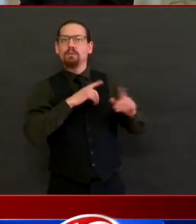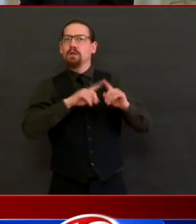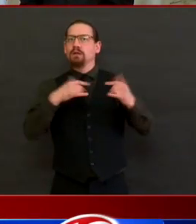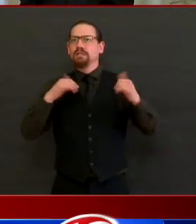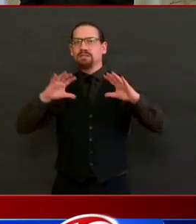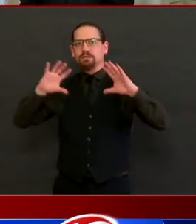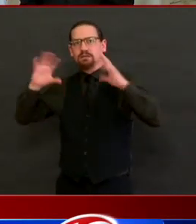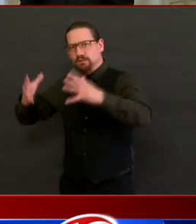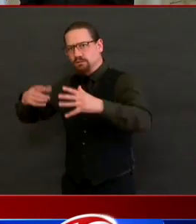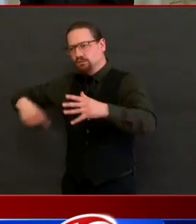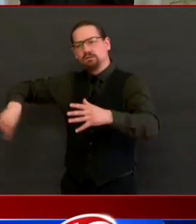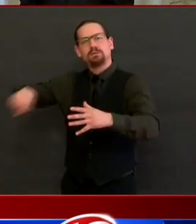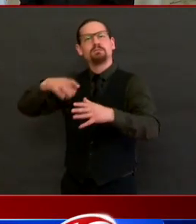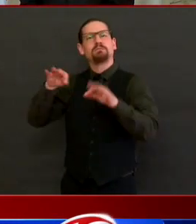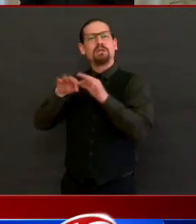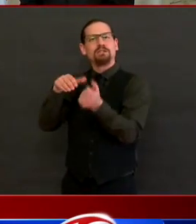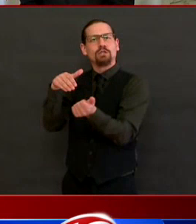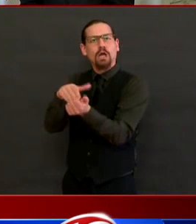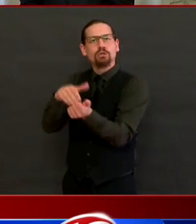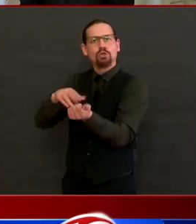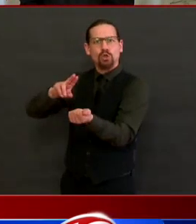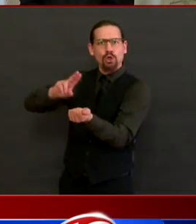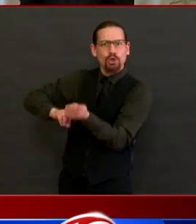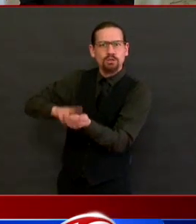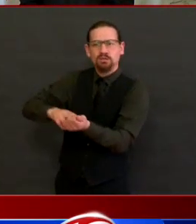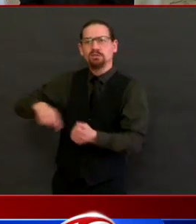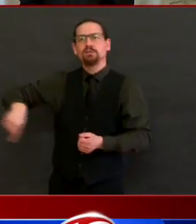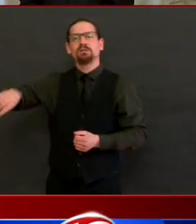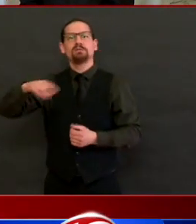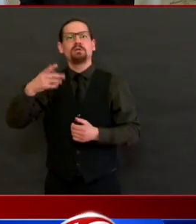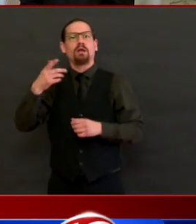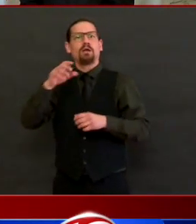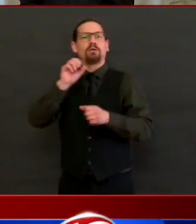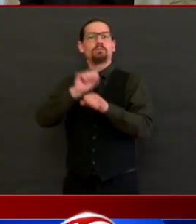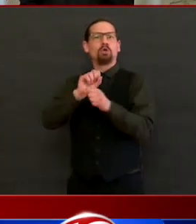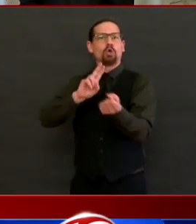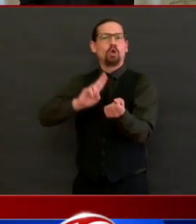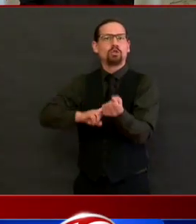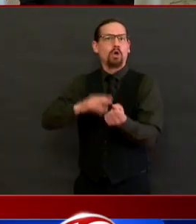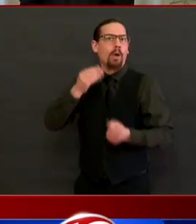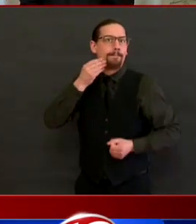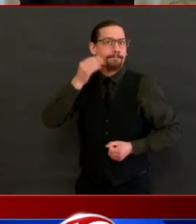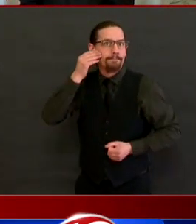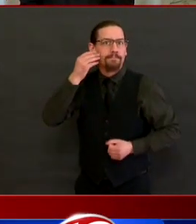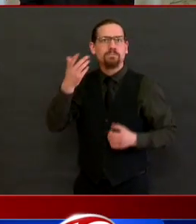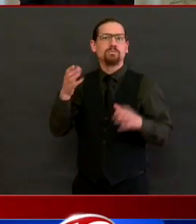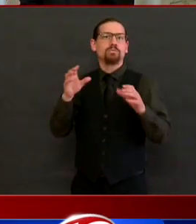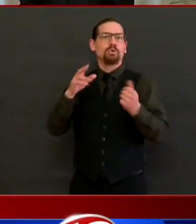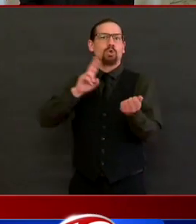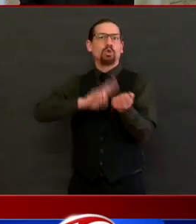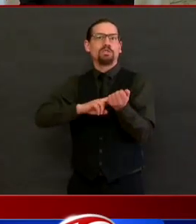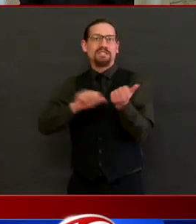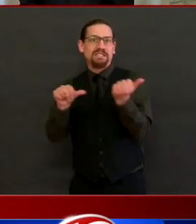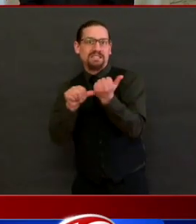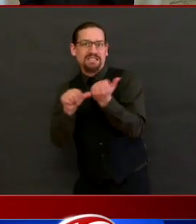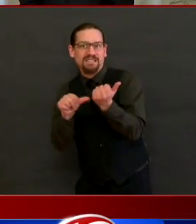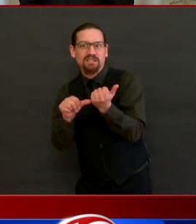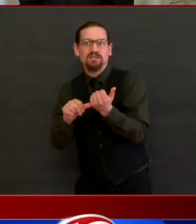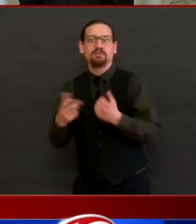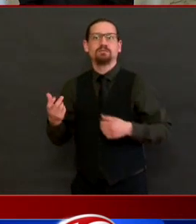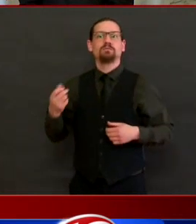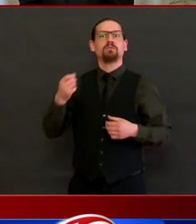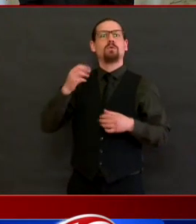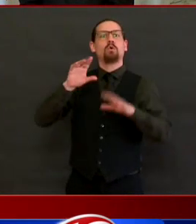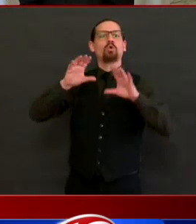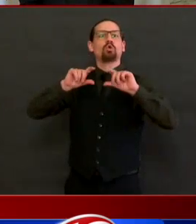if you're a nurse or a physician or a CNA, and you are working in a nursing home, in a group home, in another